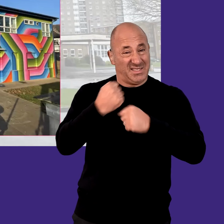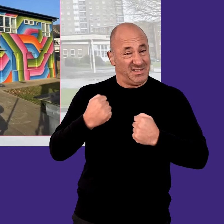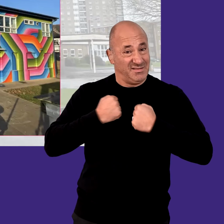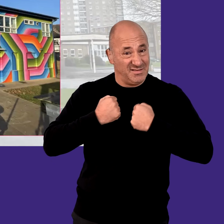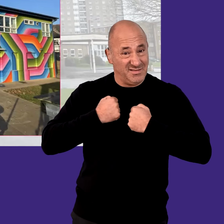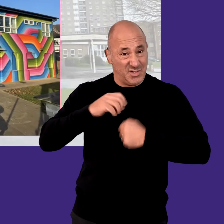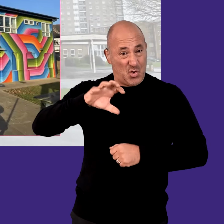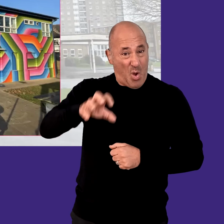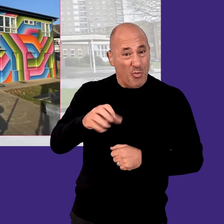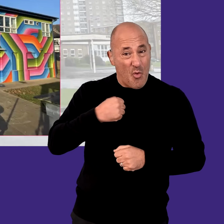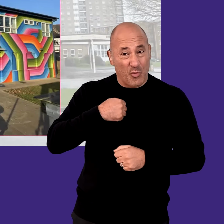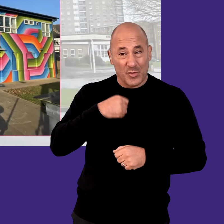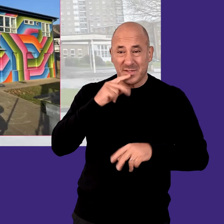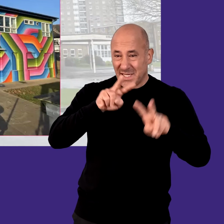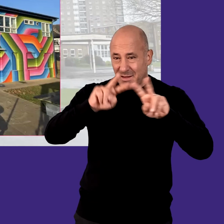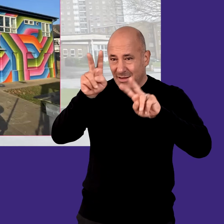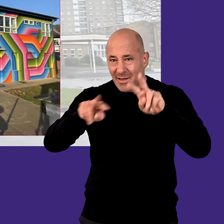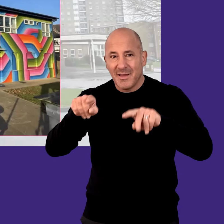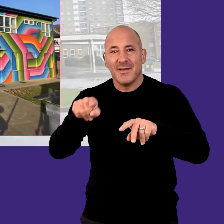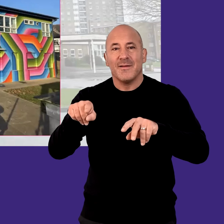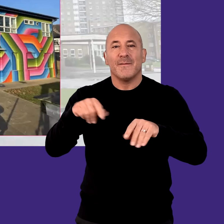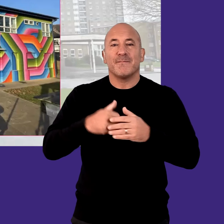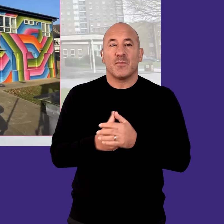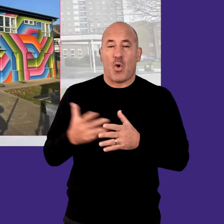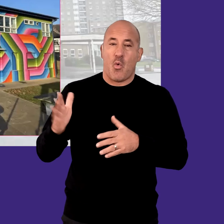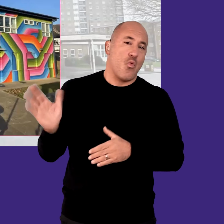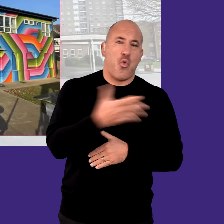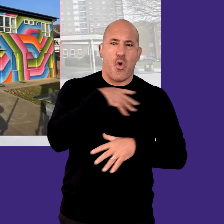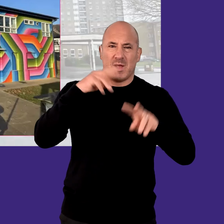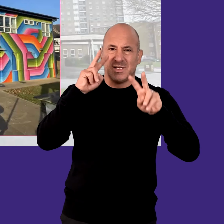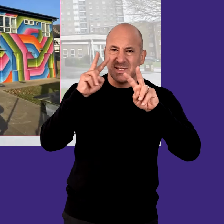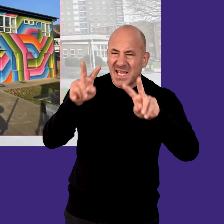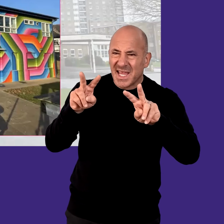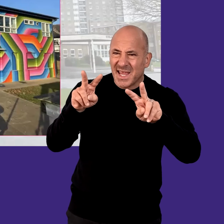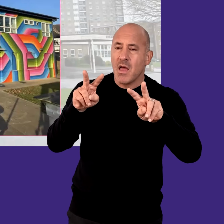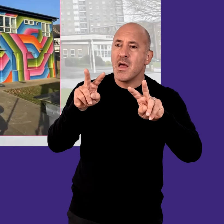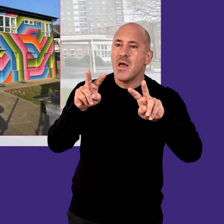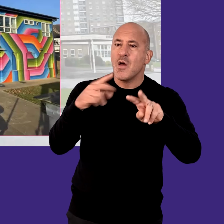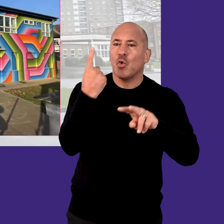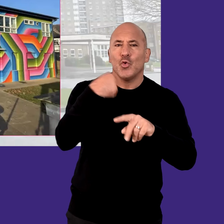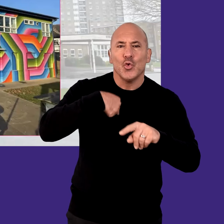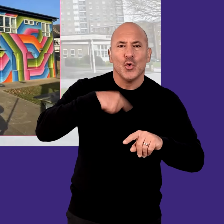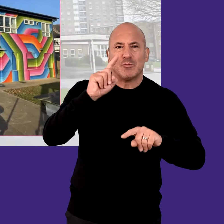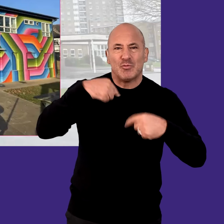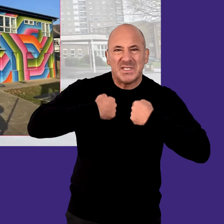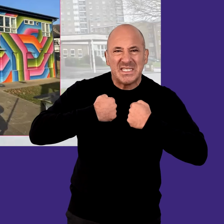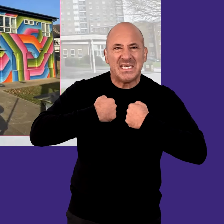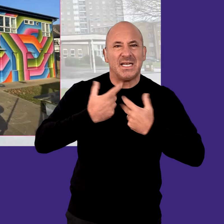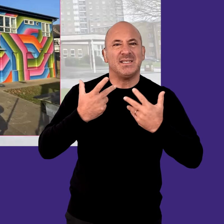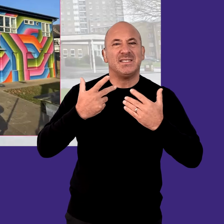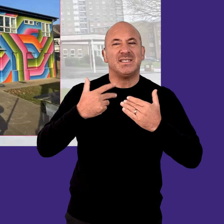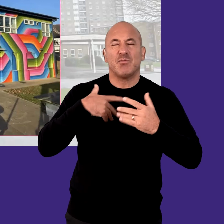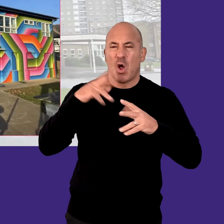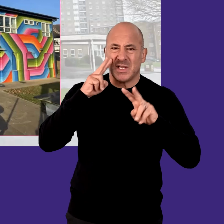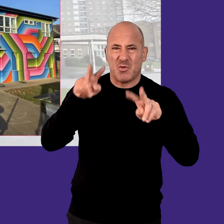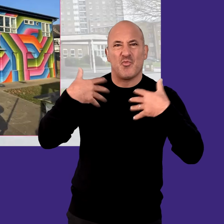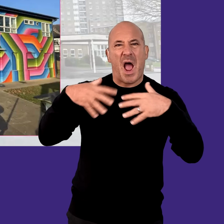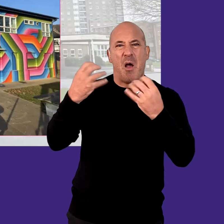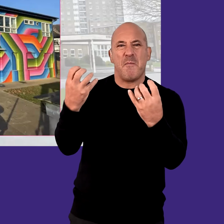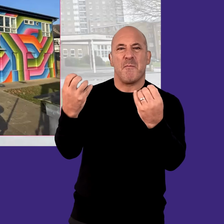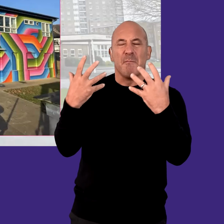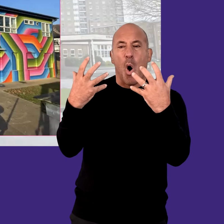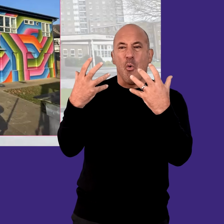logo. For the colours were based on our Family Hub logo. We wanted everyone to be able to see what we were, what we're about, and to make us really